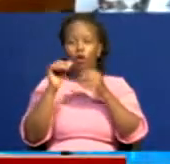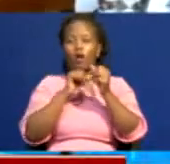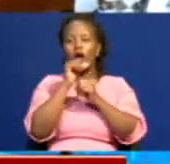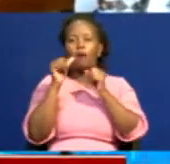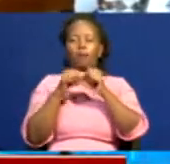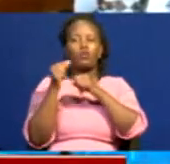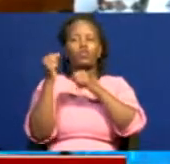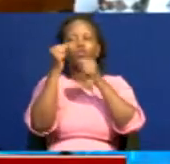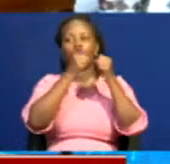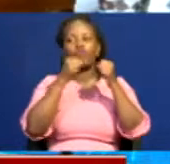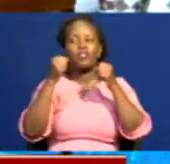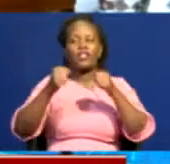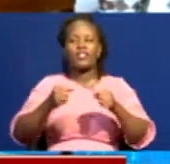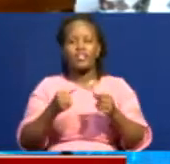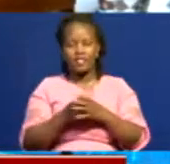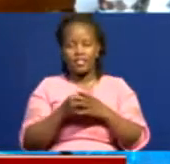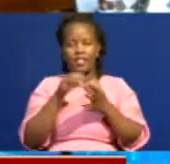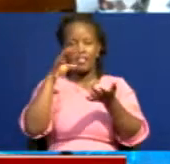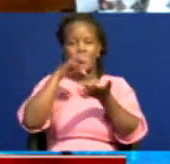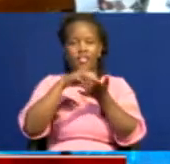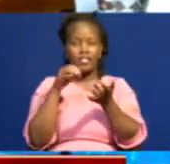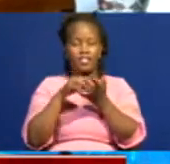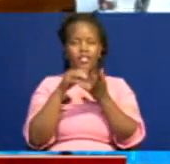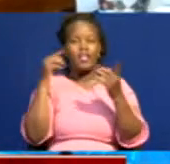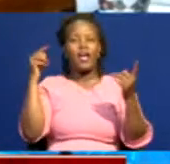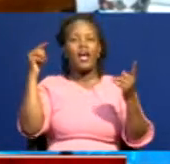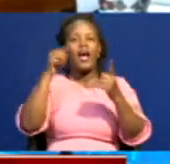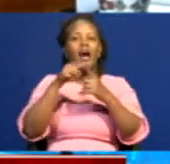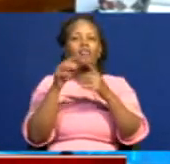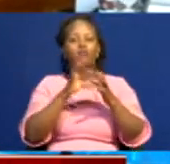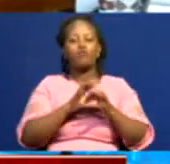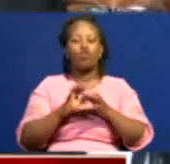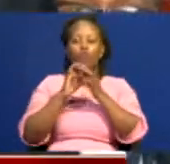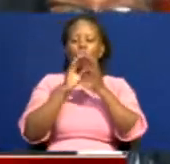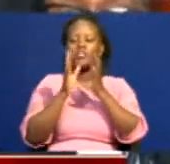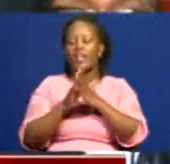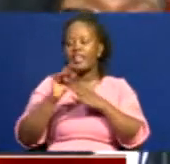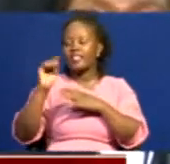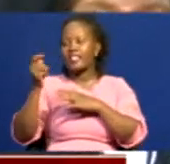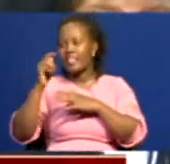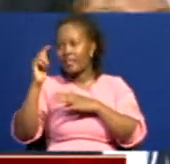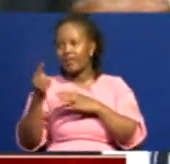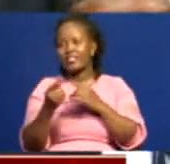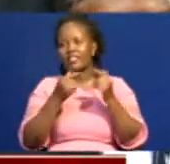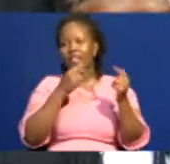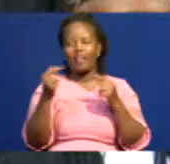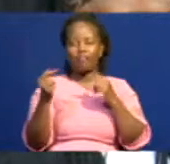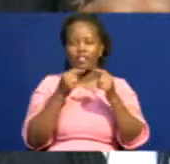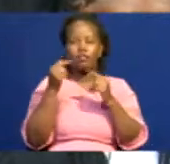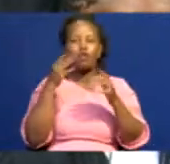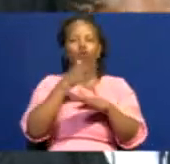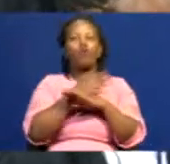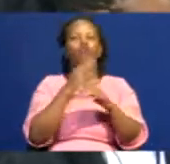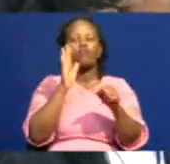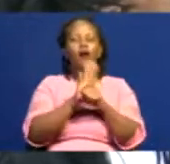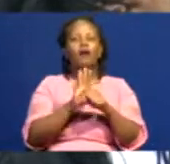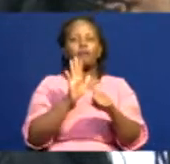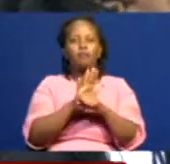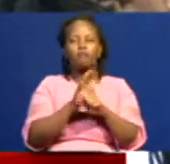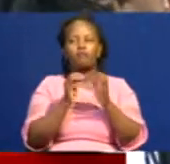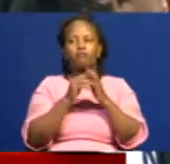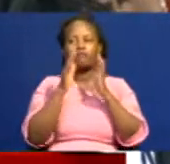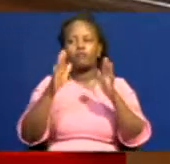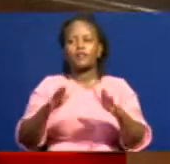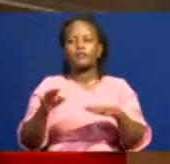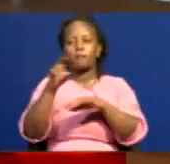of the people. In the case, Azimio la Umoja Coalition Party and the Kenya Kwanza are fighting over majority membership in the National Assembly.